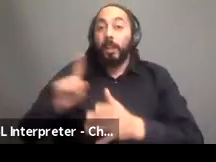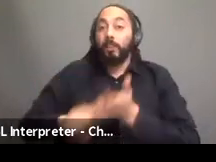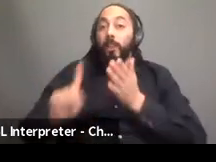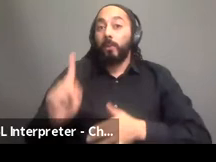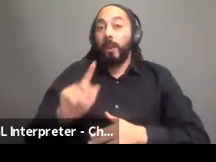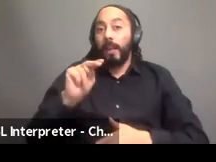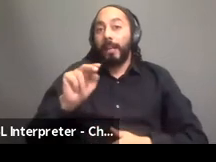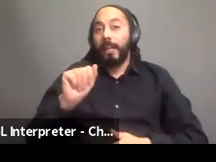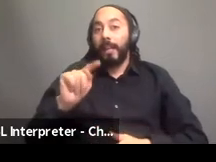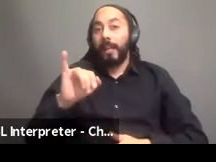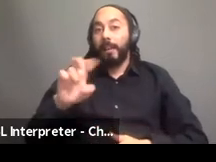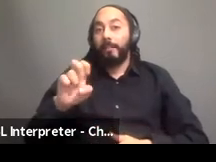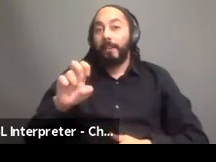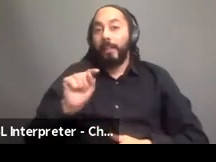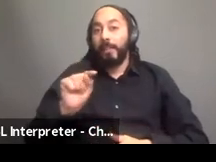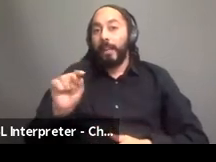native-land.ca.